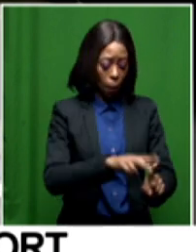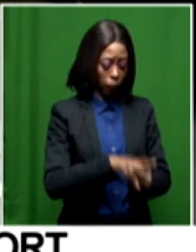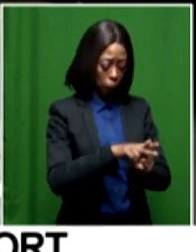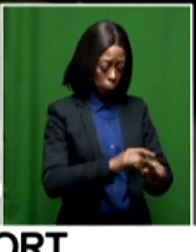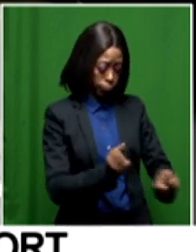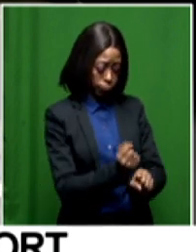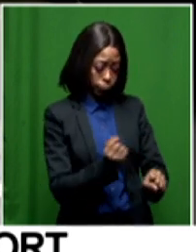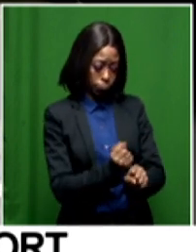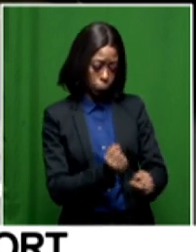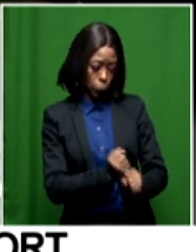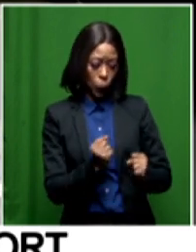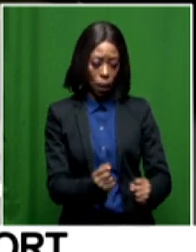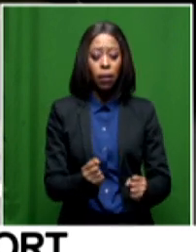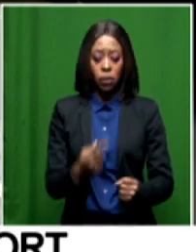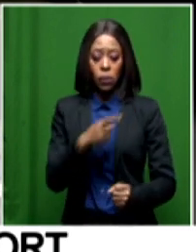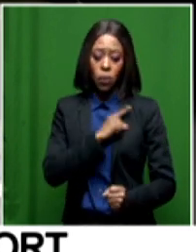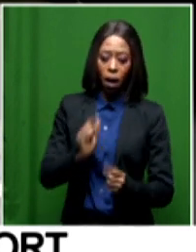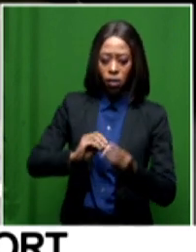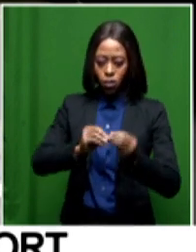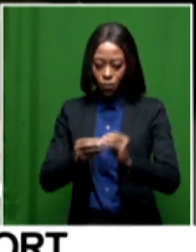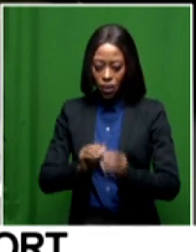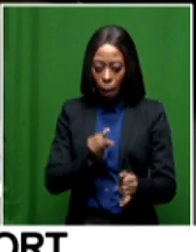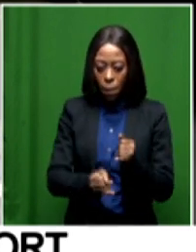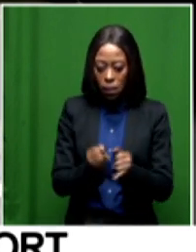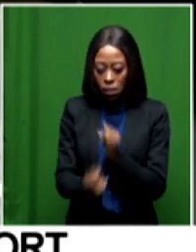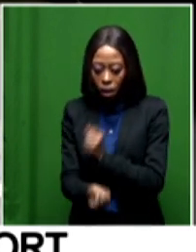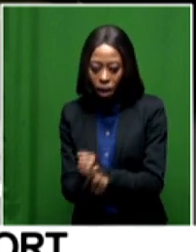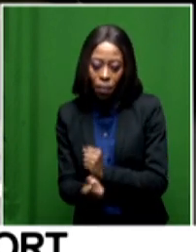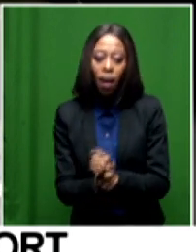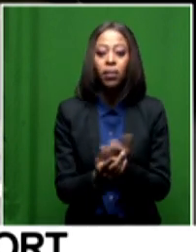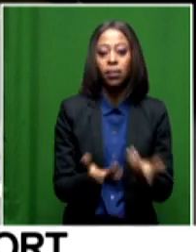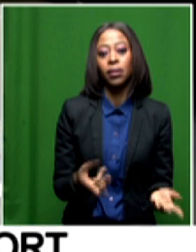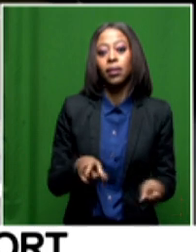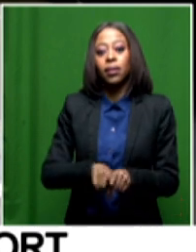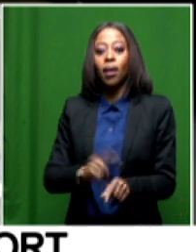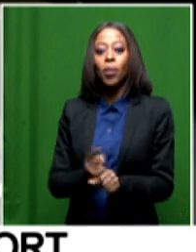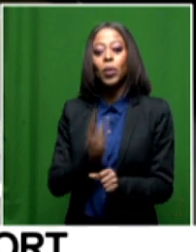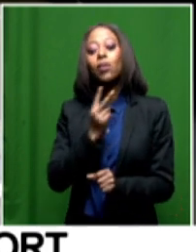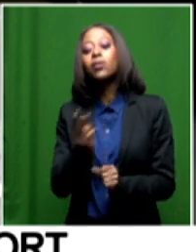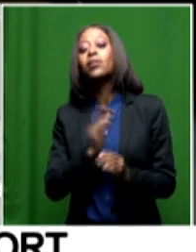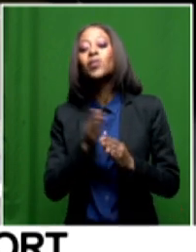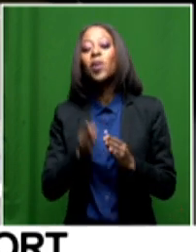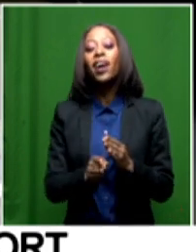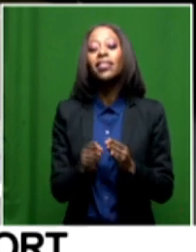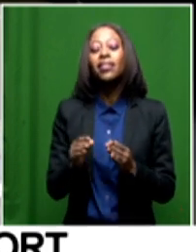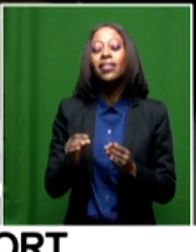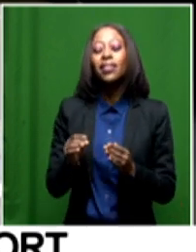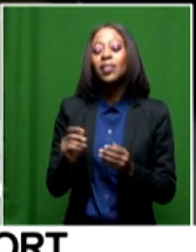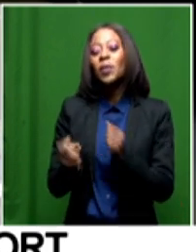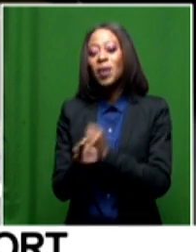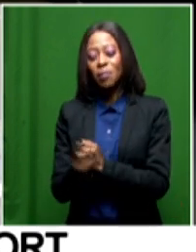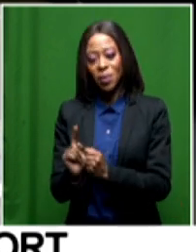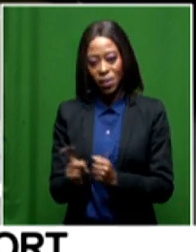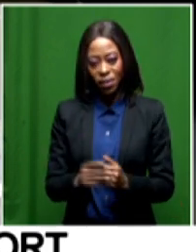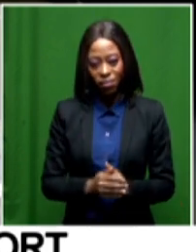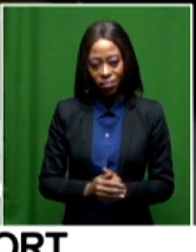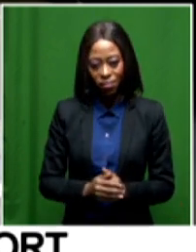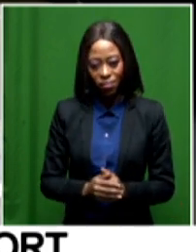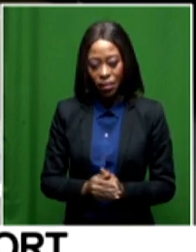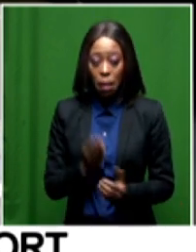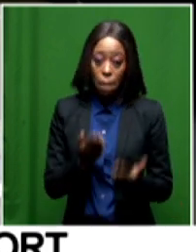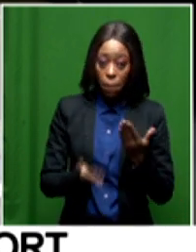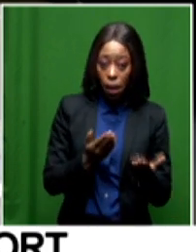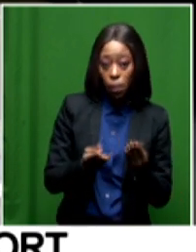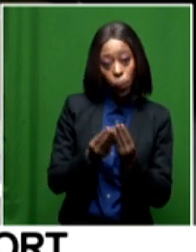working really, really hard to try and fix those problems. And let's see this weekend in Canada, if perhaps maybe